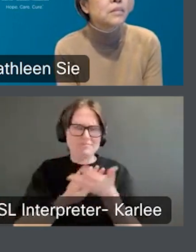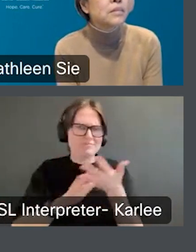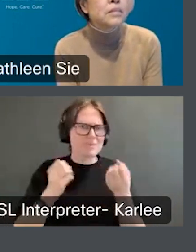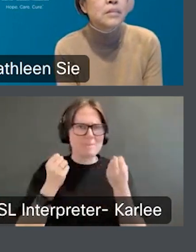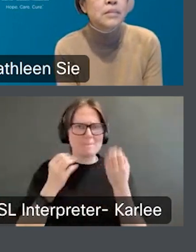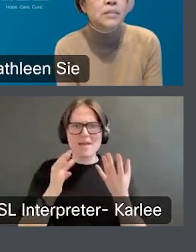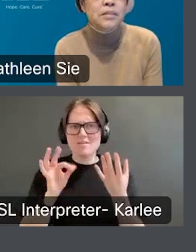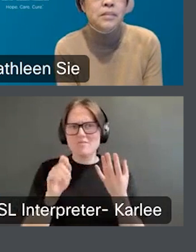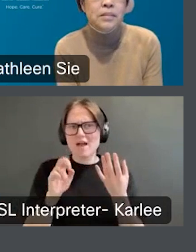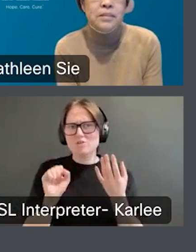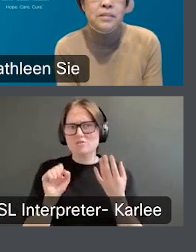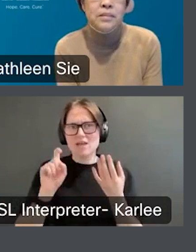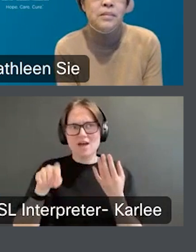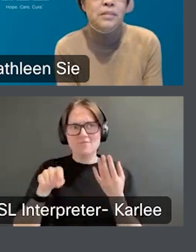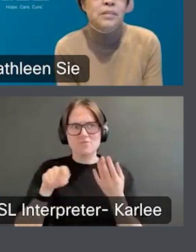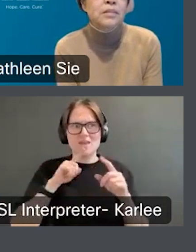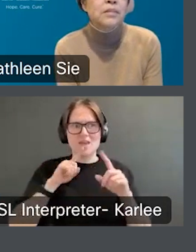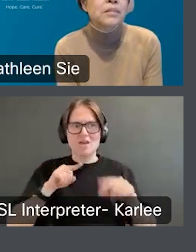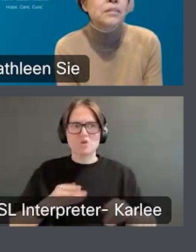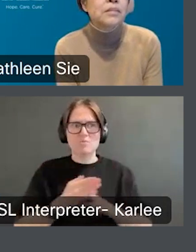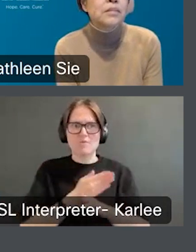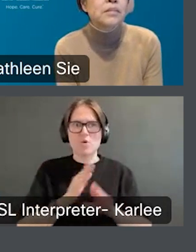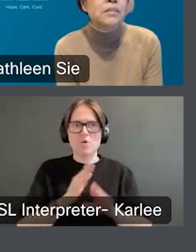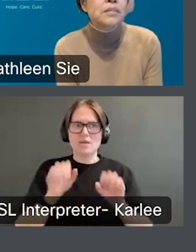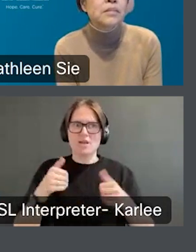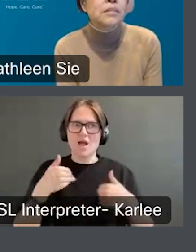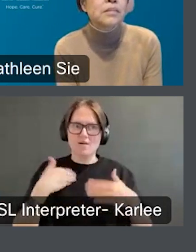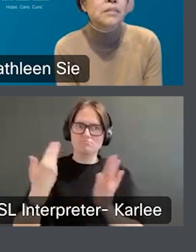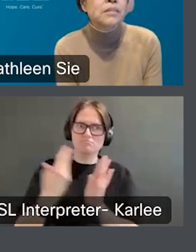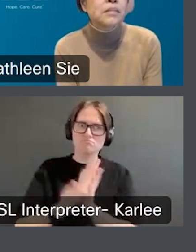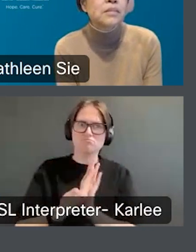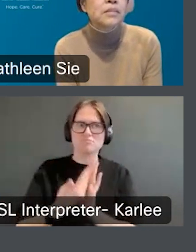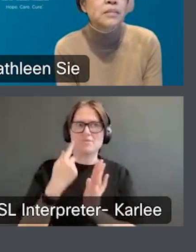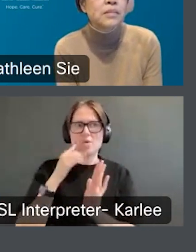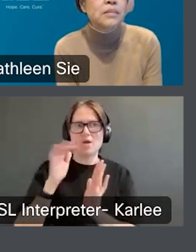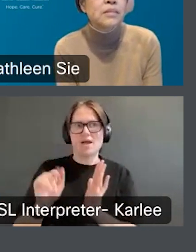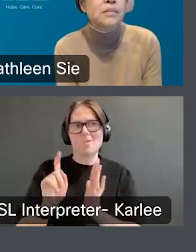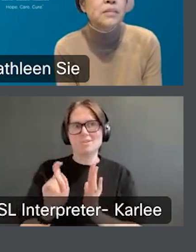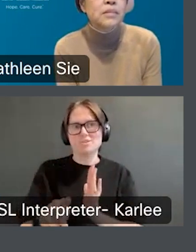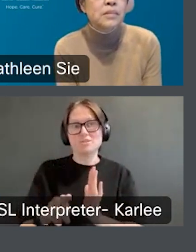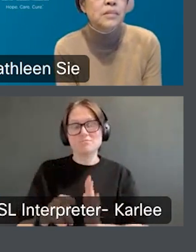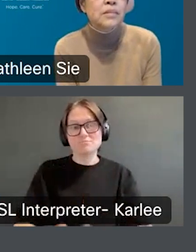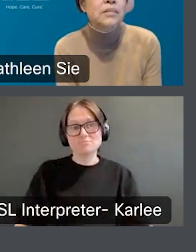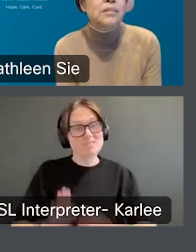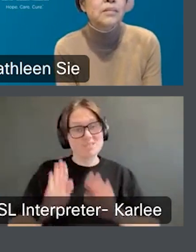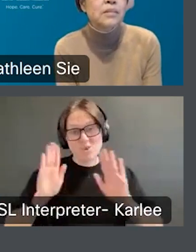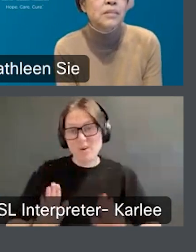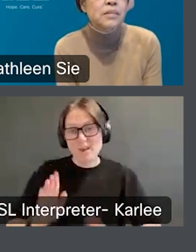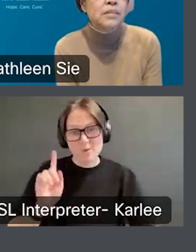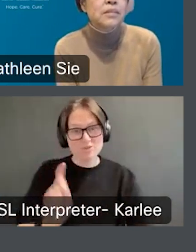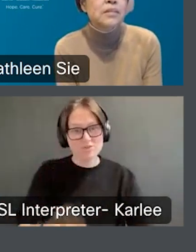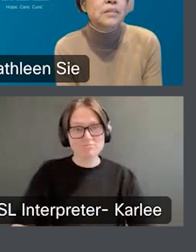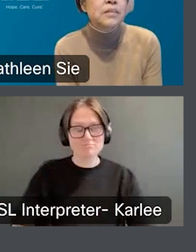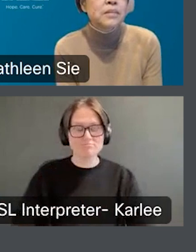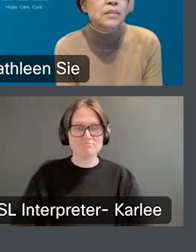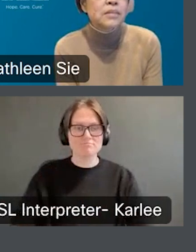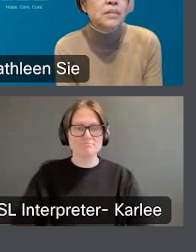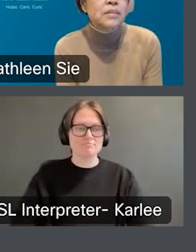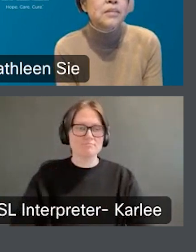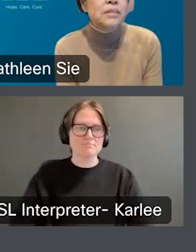be answered before we could have a conclusion on that question. It's a great question.